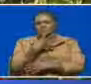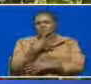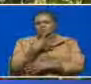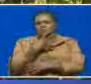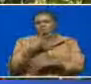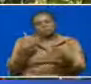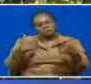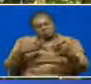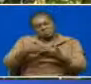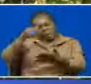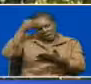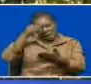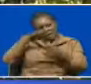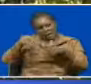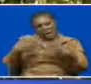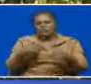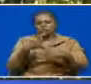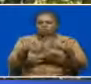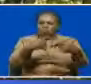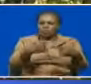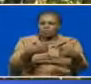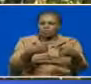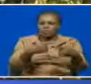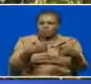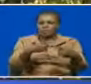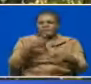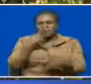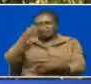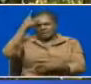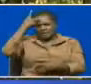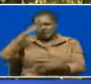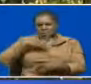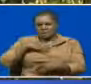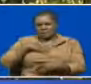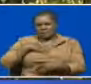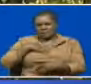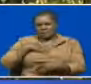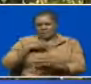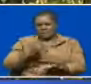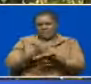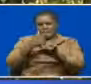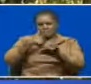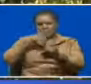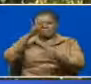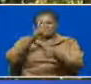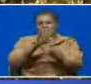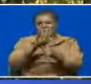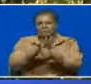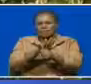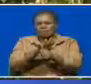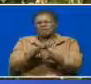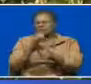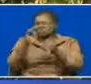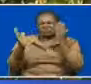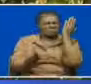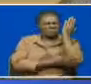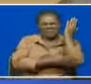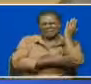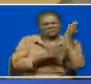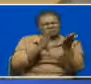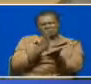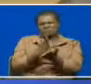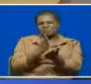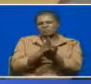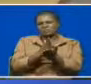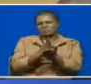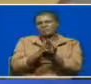it. And also I've been with my parents a lot. So it's not that bad.